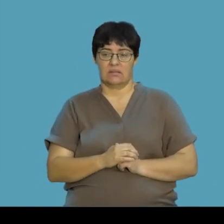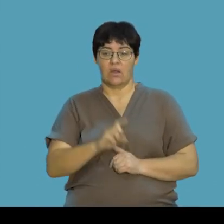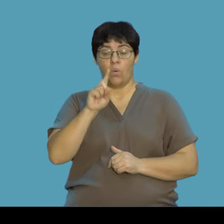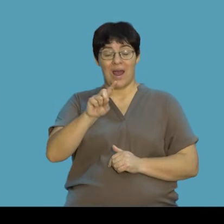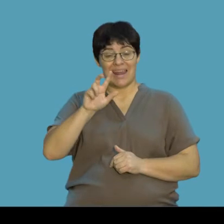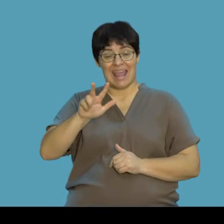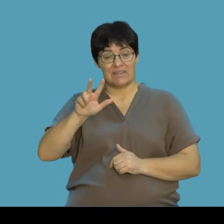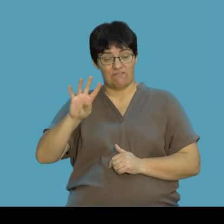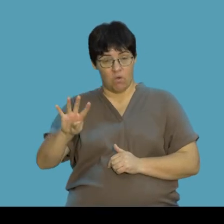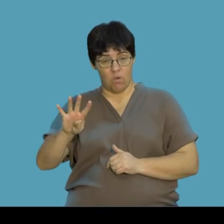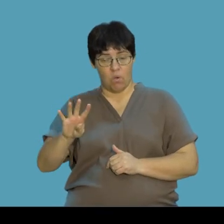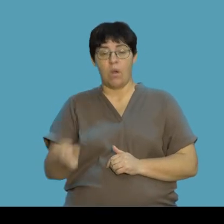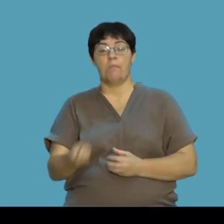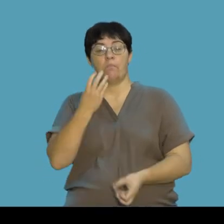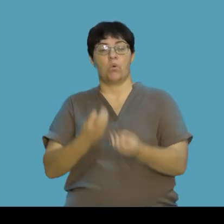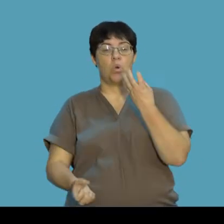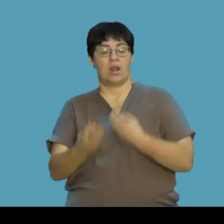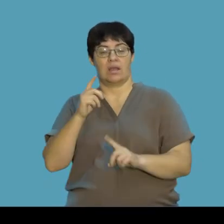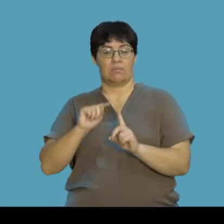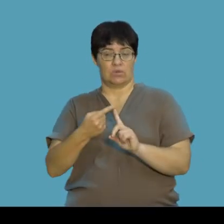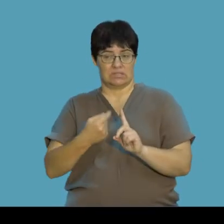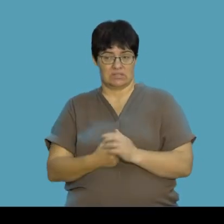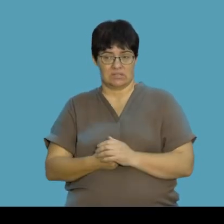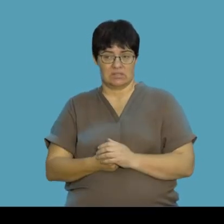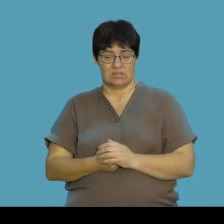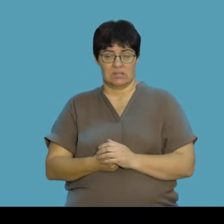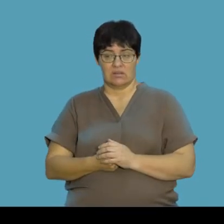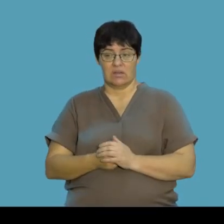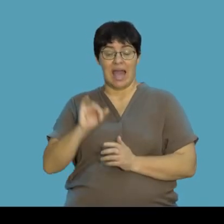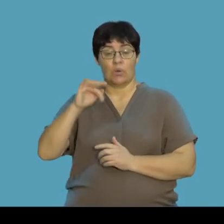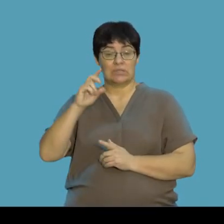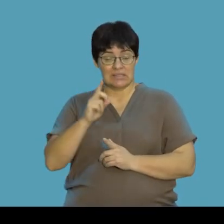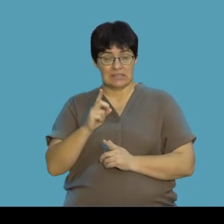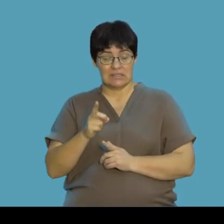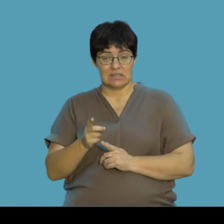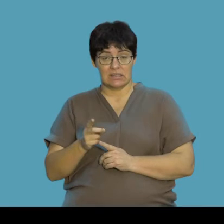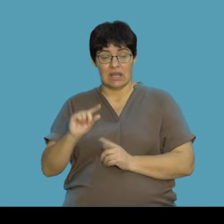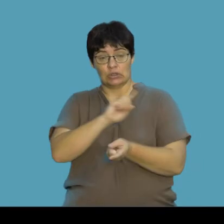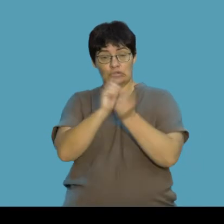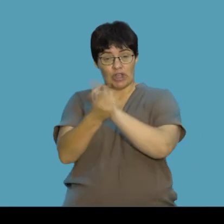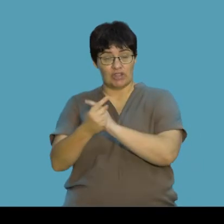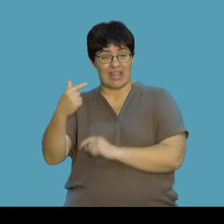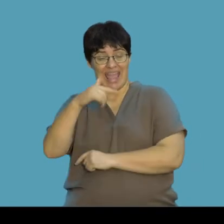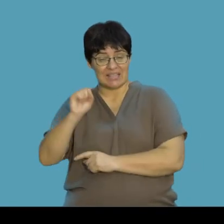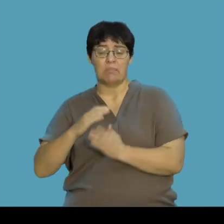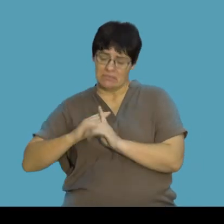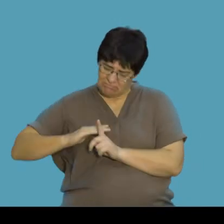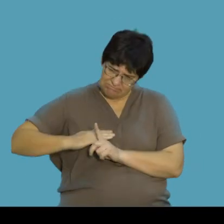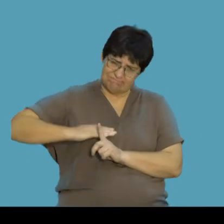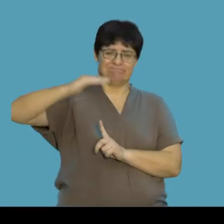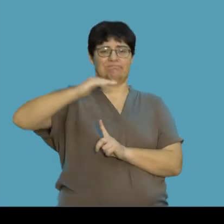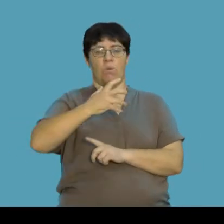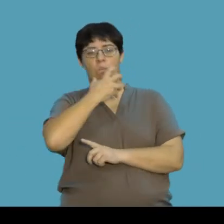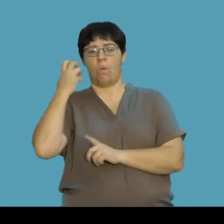184 degrees is actually the boiling point, okay? For iodine to turn into a gas, we must reach a temperature